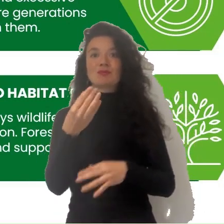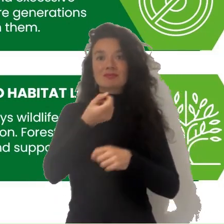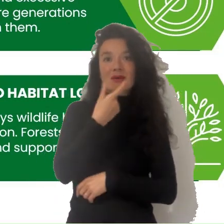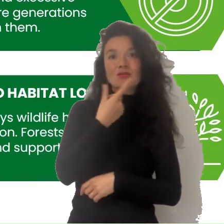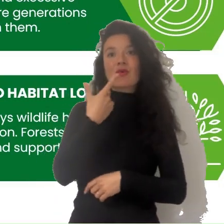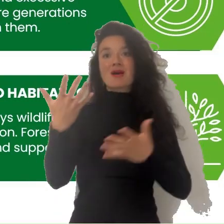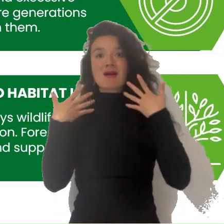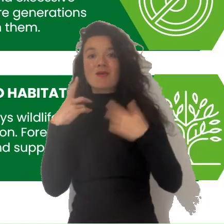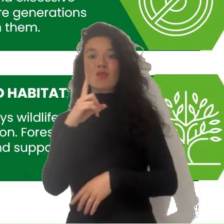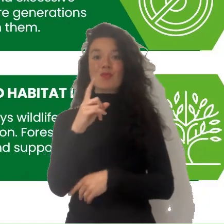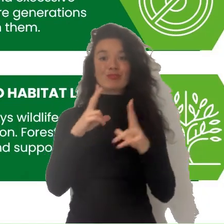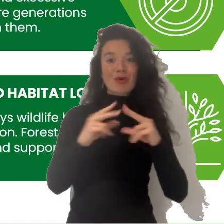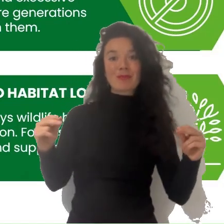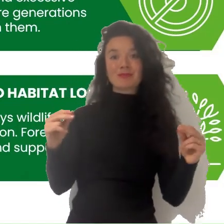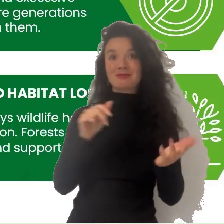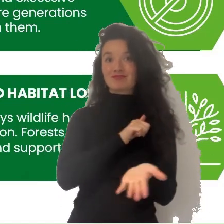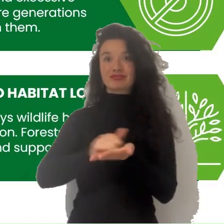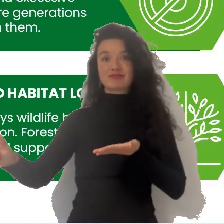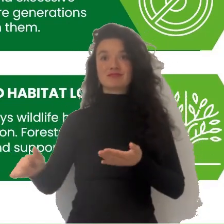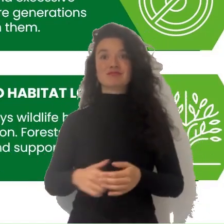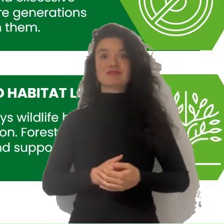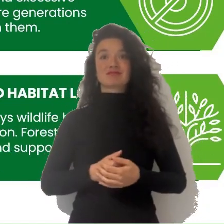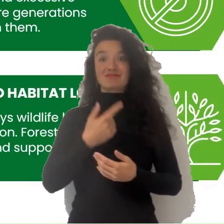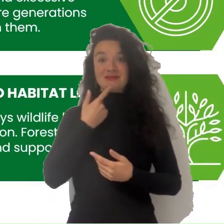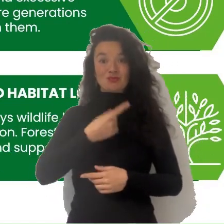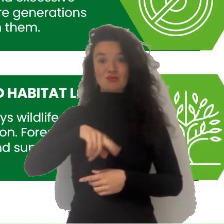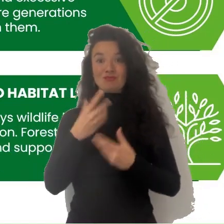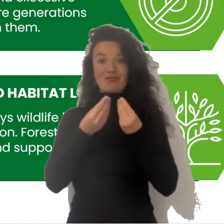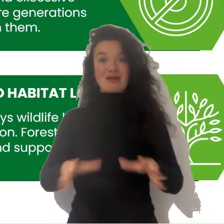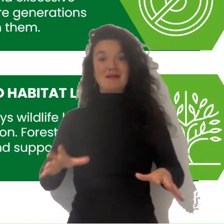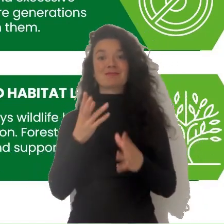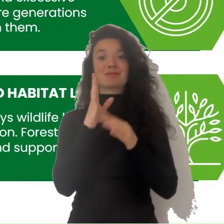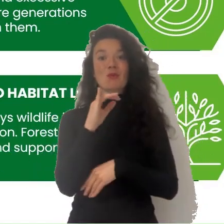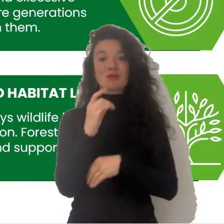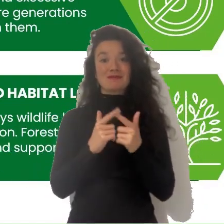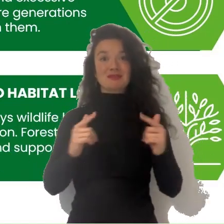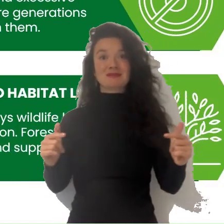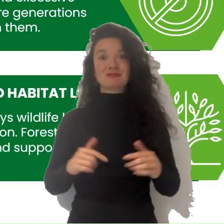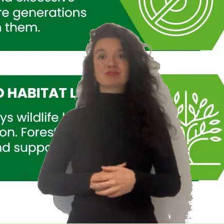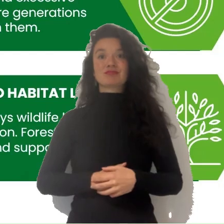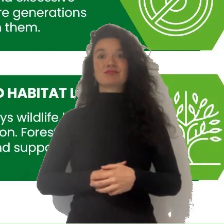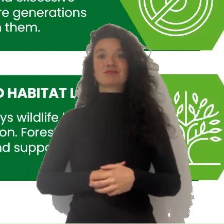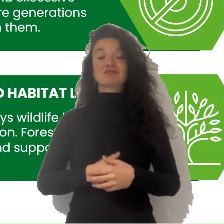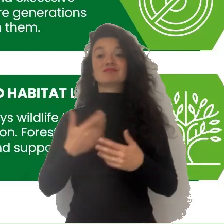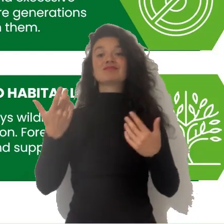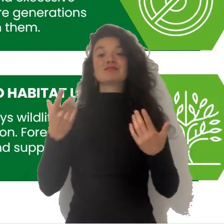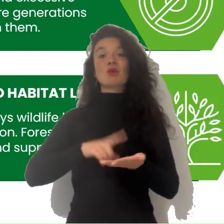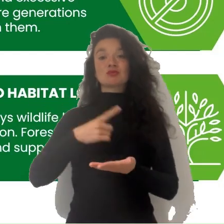depletion. We are using natural resources faster than what